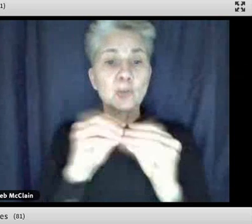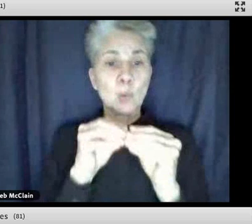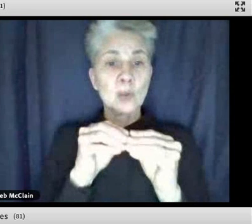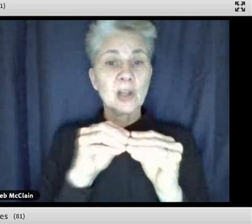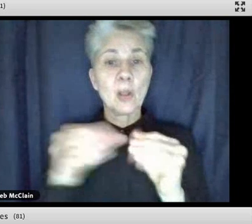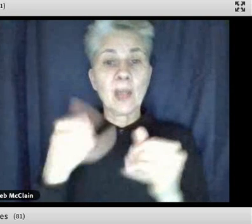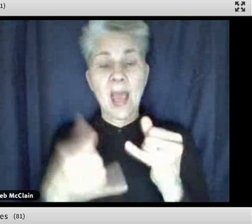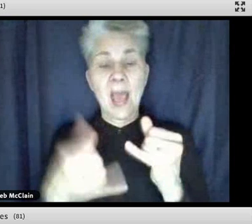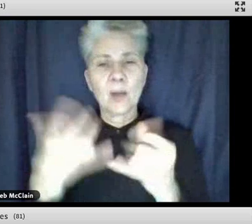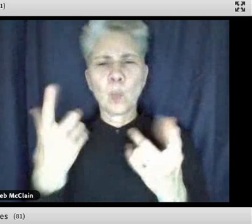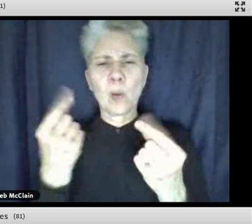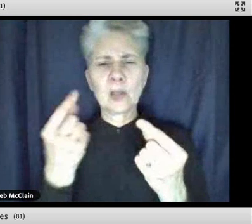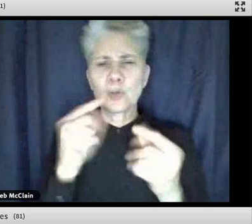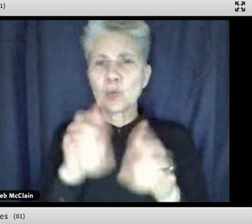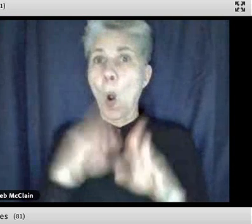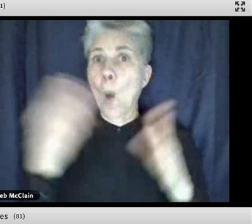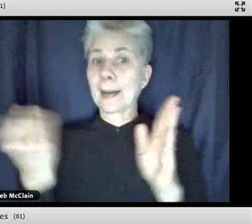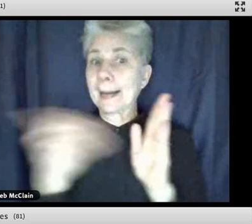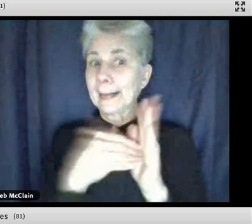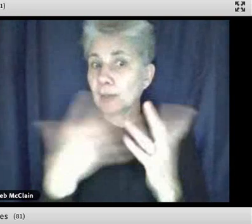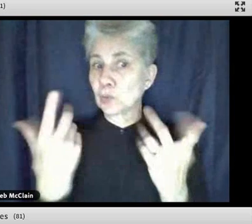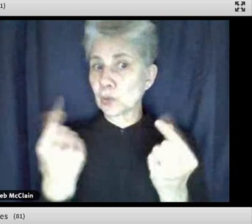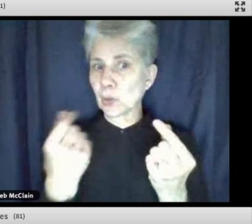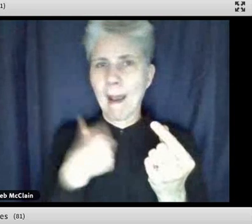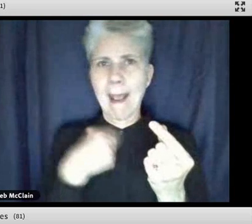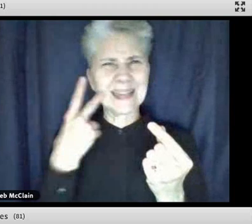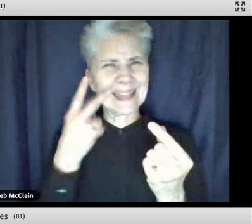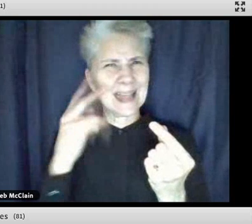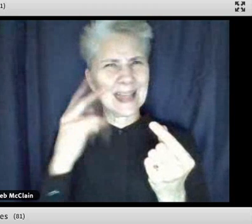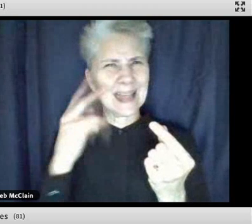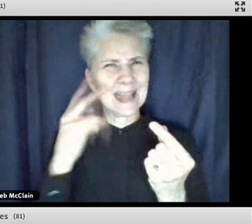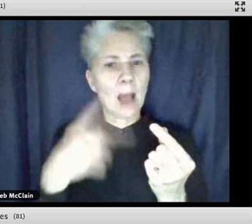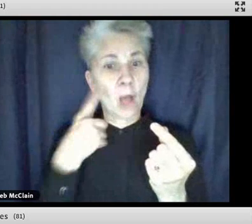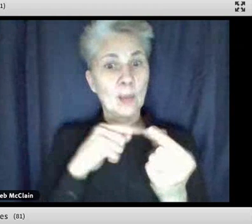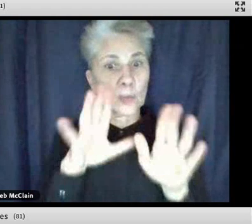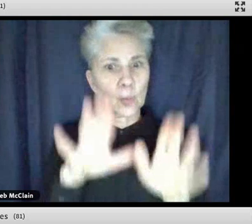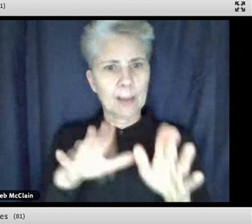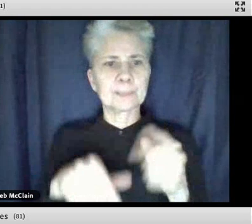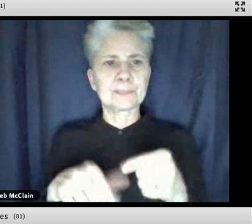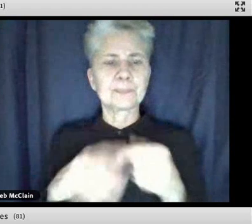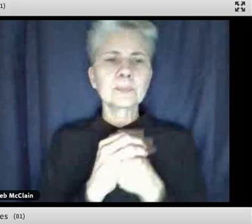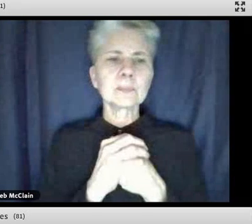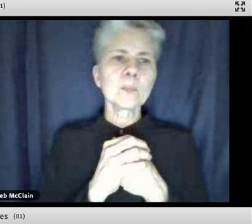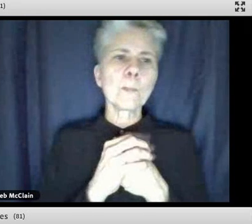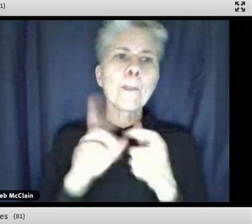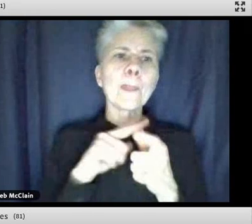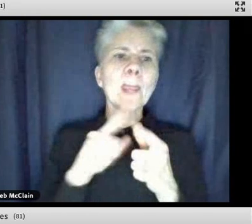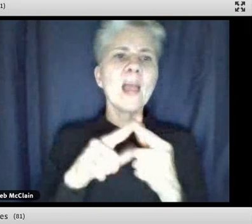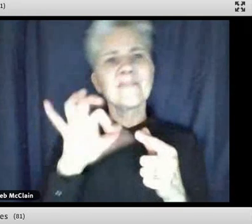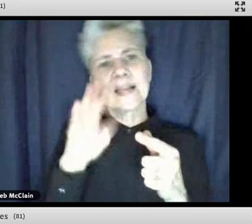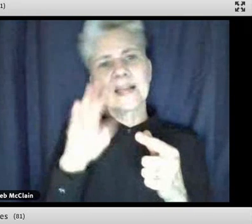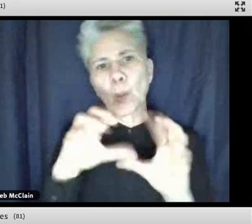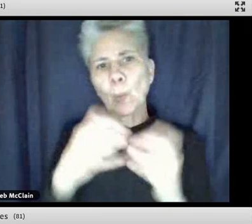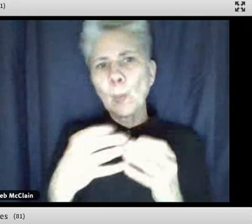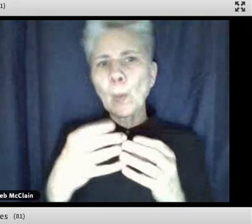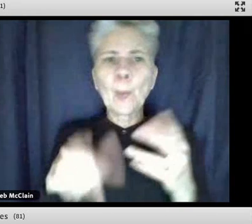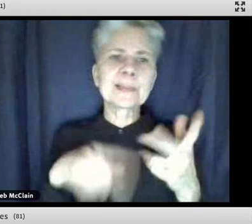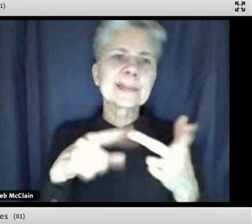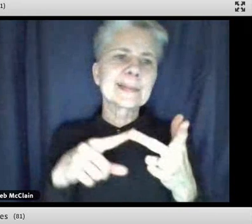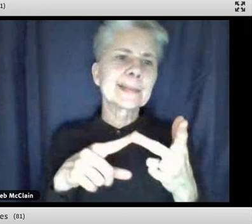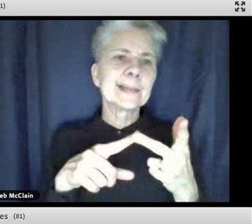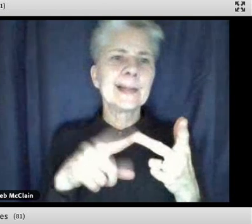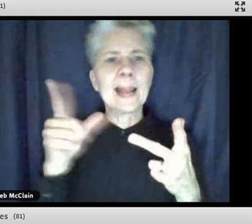what do you do to reopen? Which I hadn't seen yet, which I thought was great. And then there's Facebook groups, Library Think